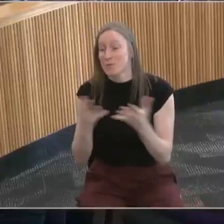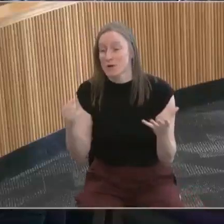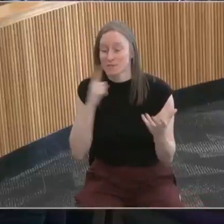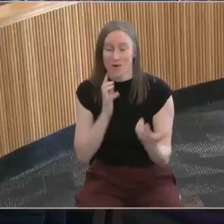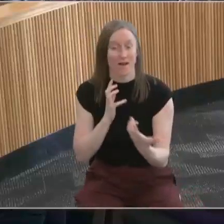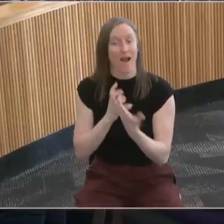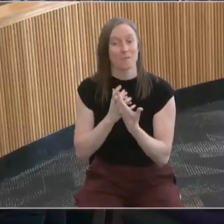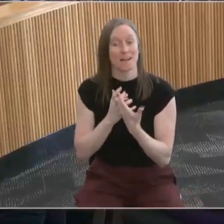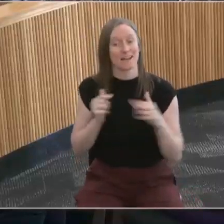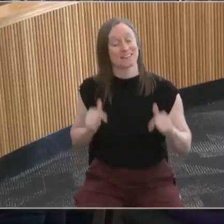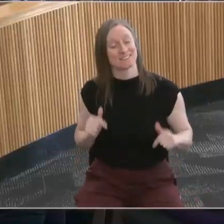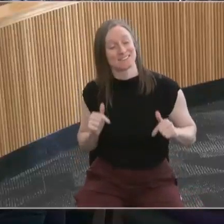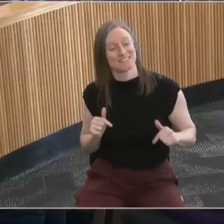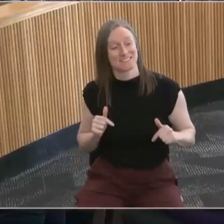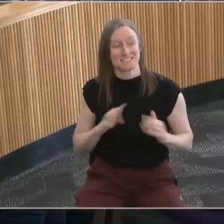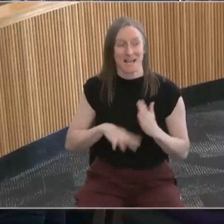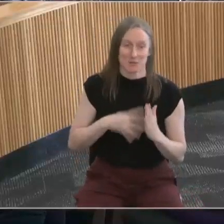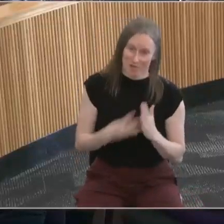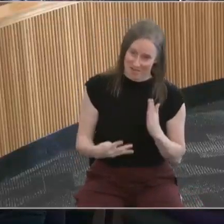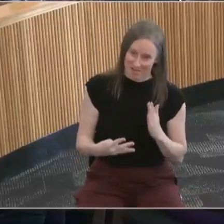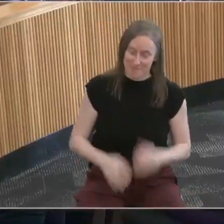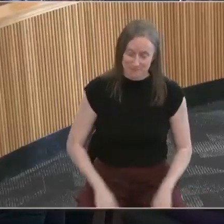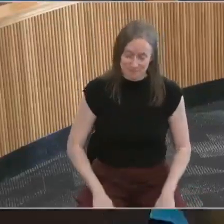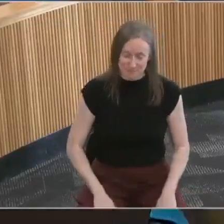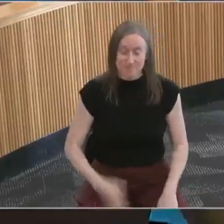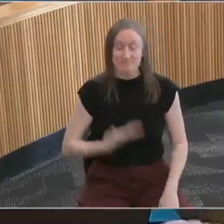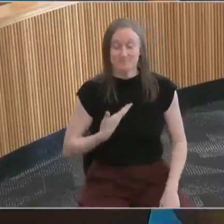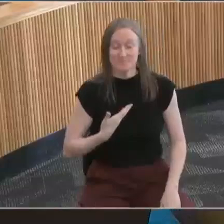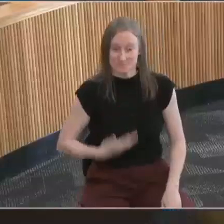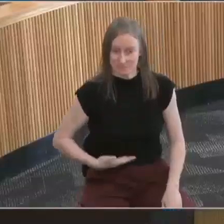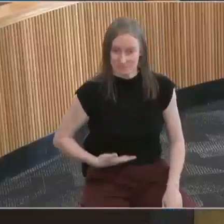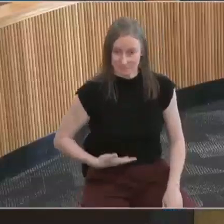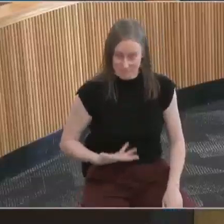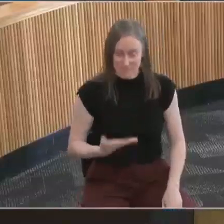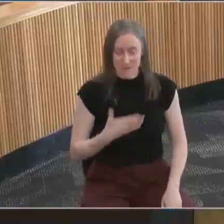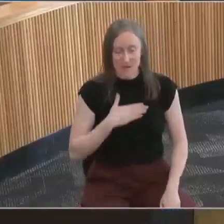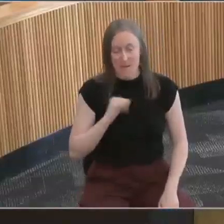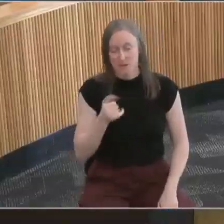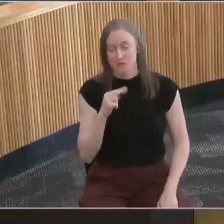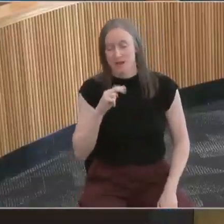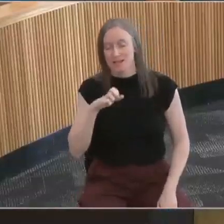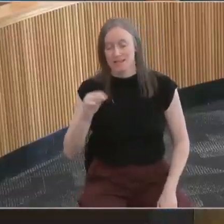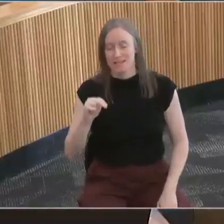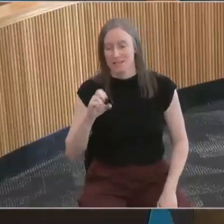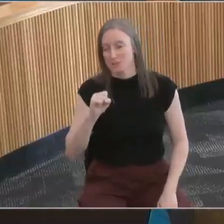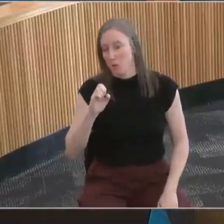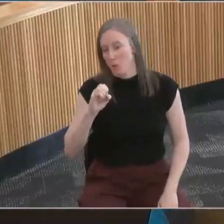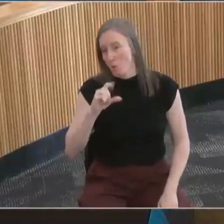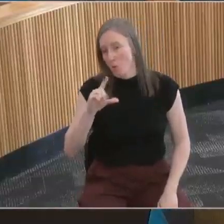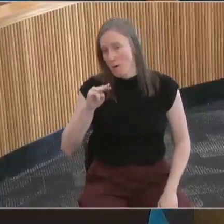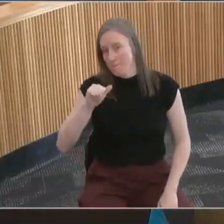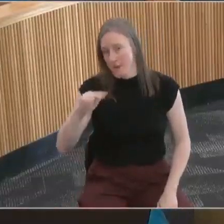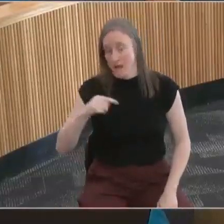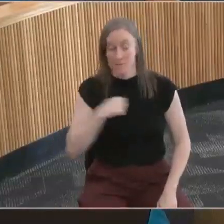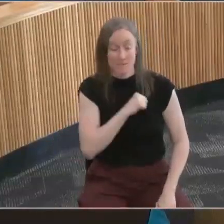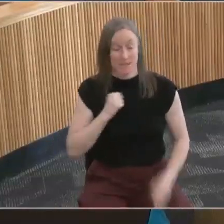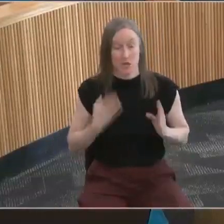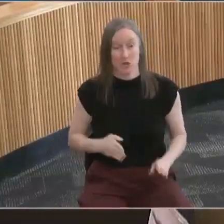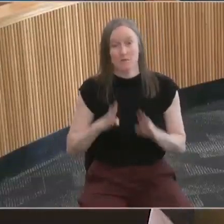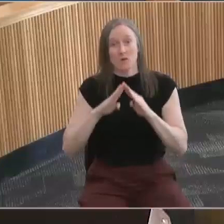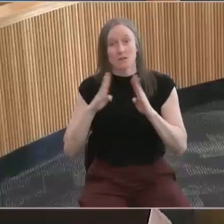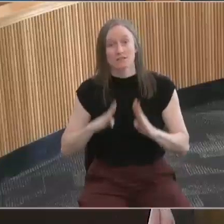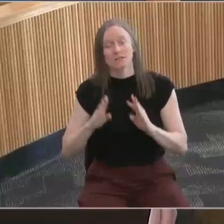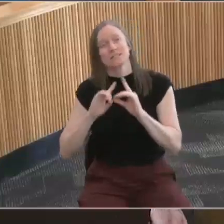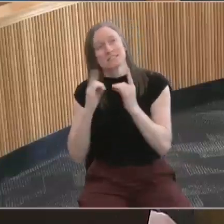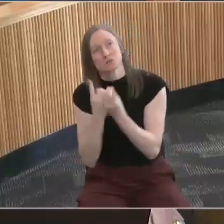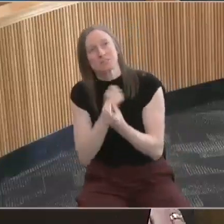accommodating these schedule today. Absolutely. For the record, I am Janine Solomon. I am the state senator for Senate District 15, and that